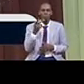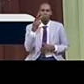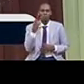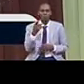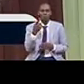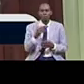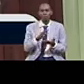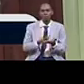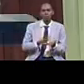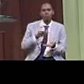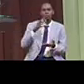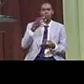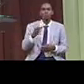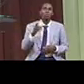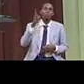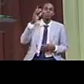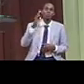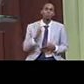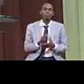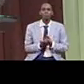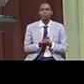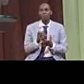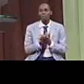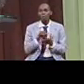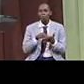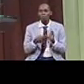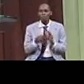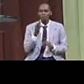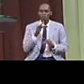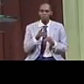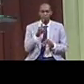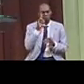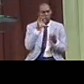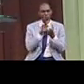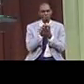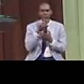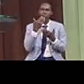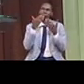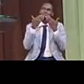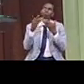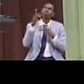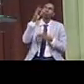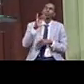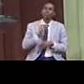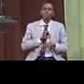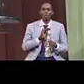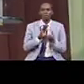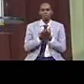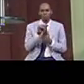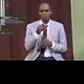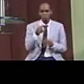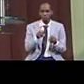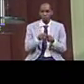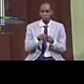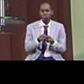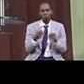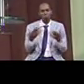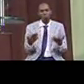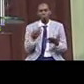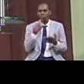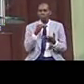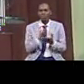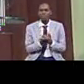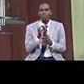glory of God. That means if you believe, thank God I believe. And as you believe, it says that faith